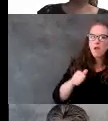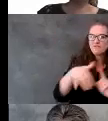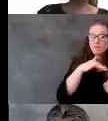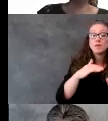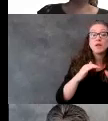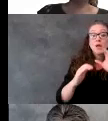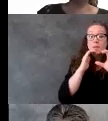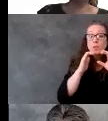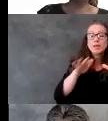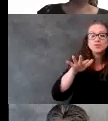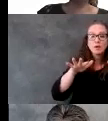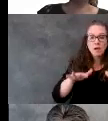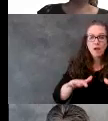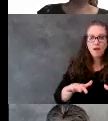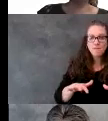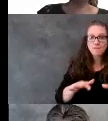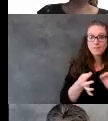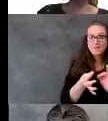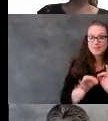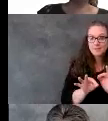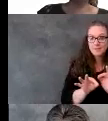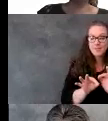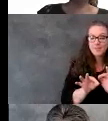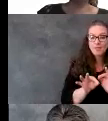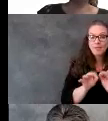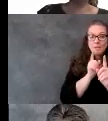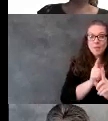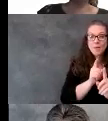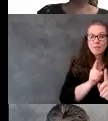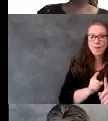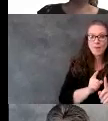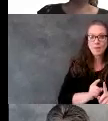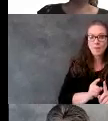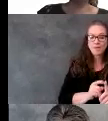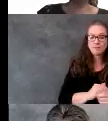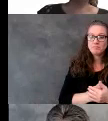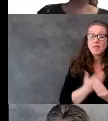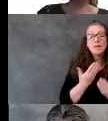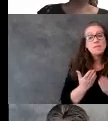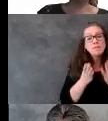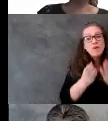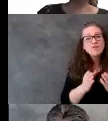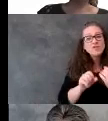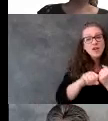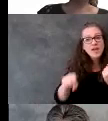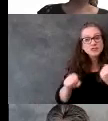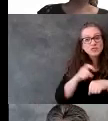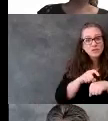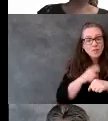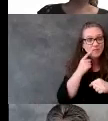simple, and focused. And again, just be patient. You may need to allow extra time for this individual to complete tasks.